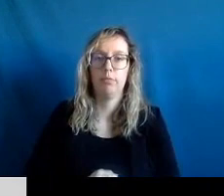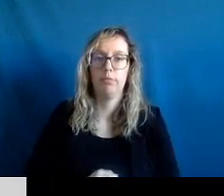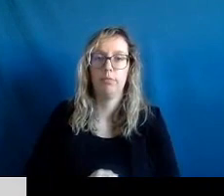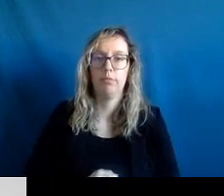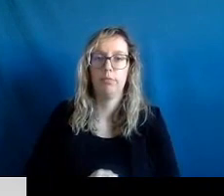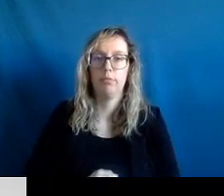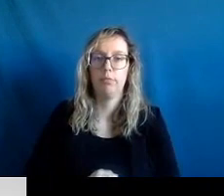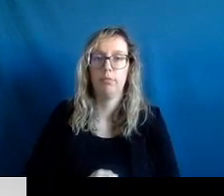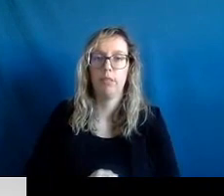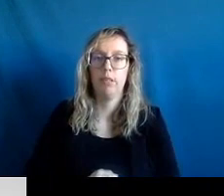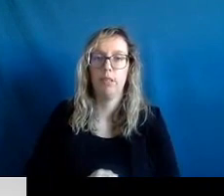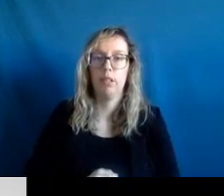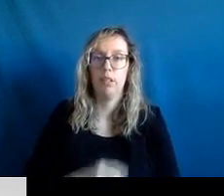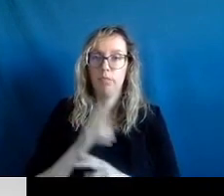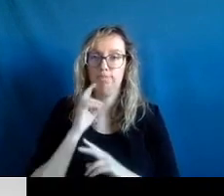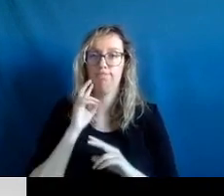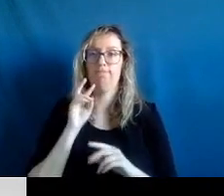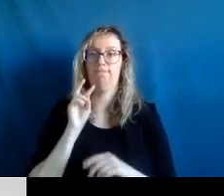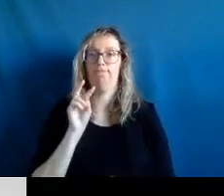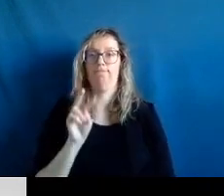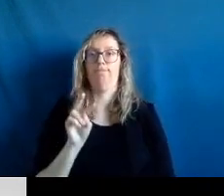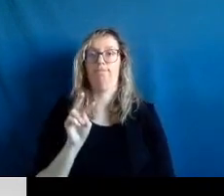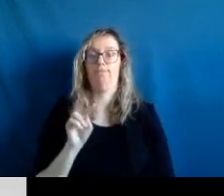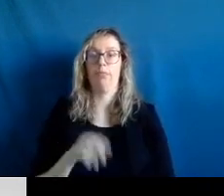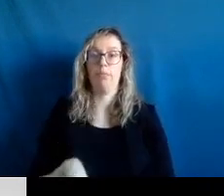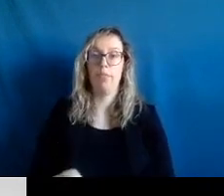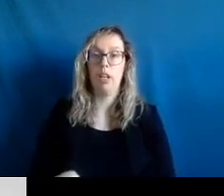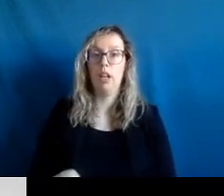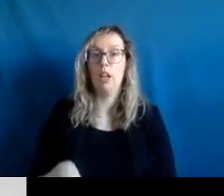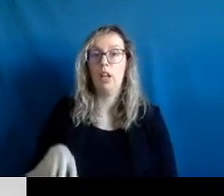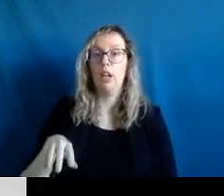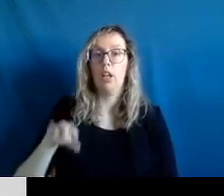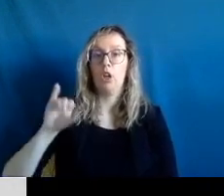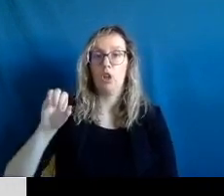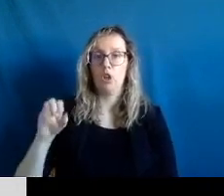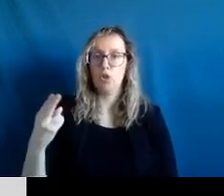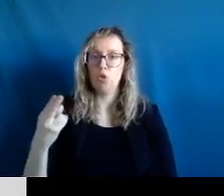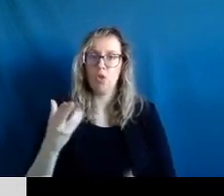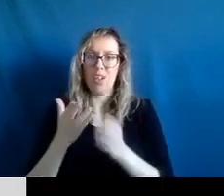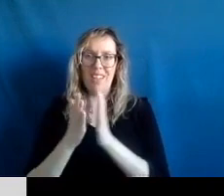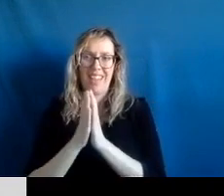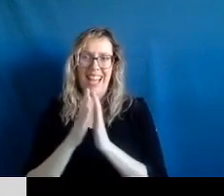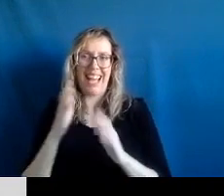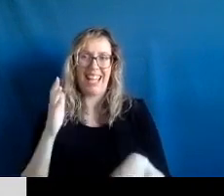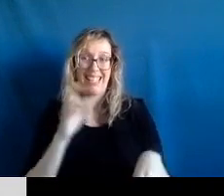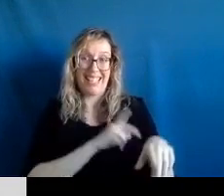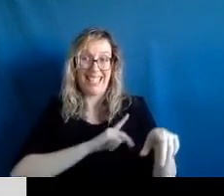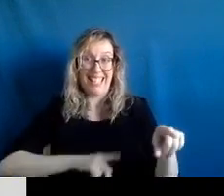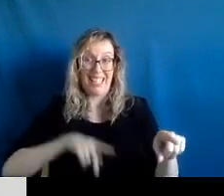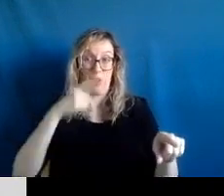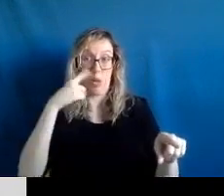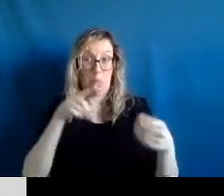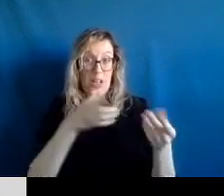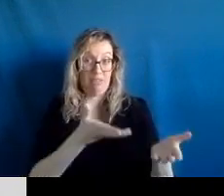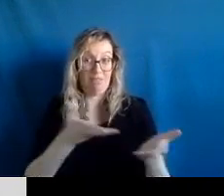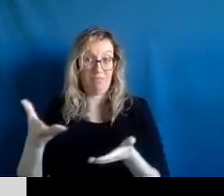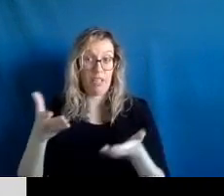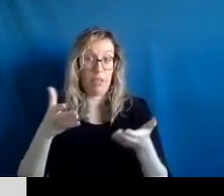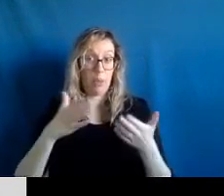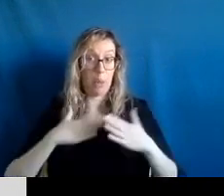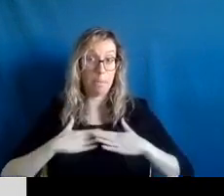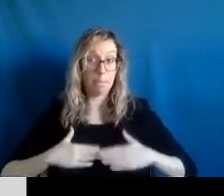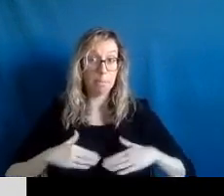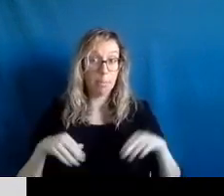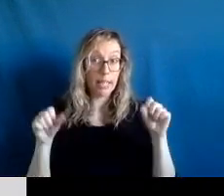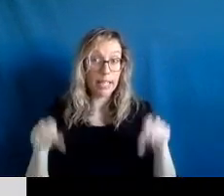pierced. After this, Joseph of Arimathea asked Pilate if he could take away the body of Jesus. Joseph was a